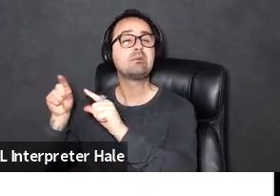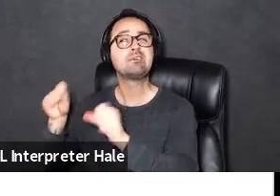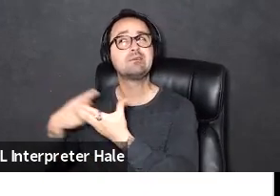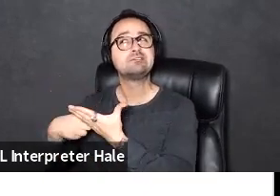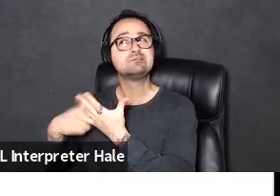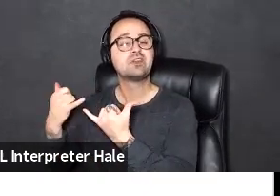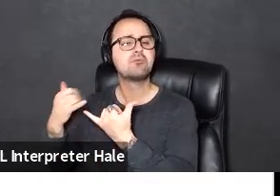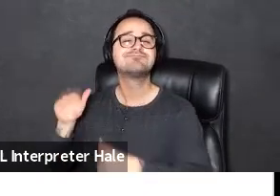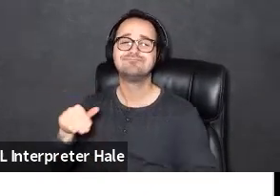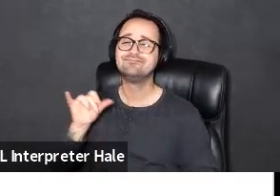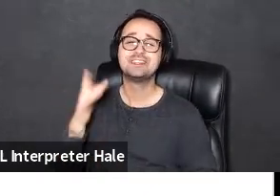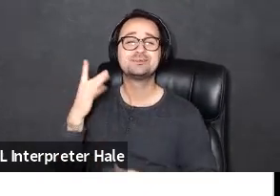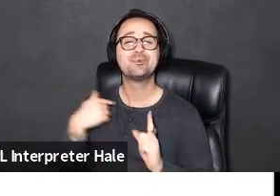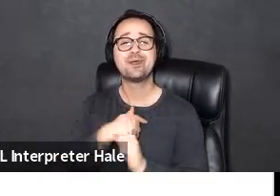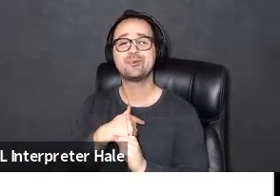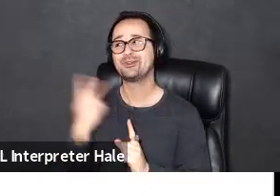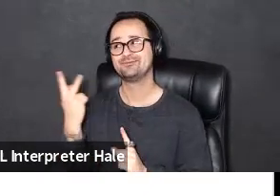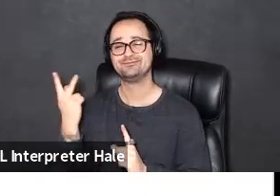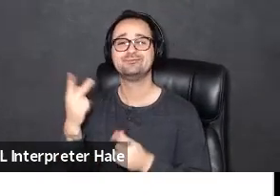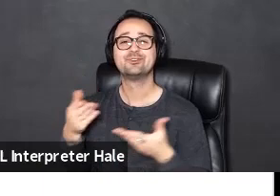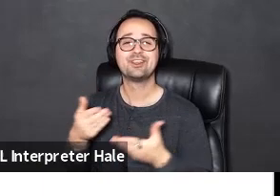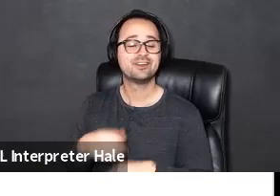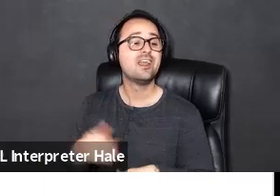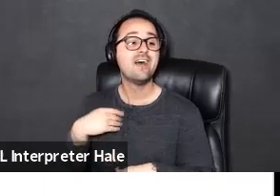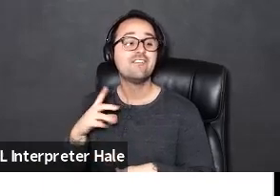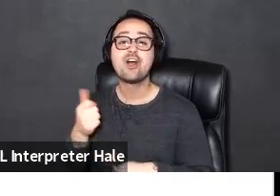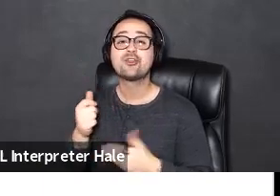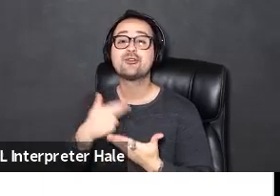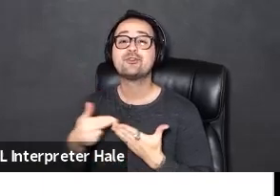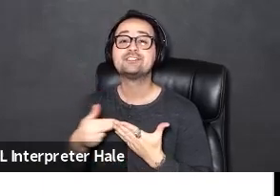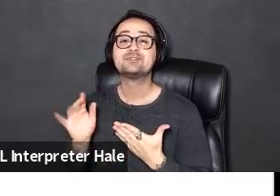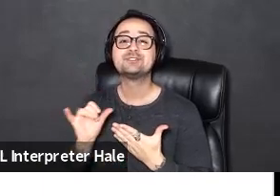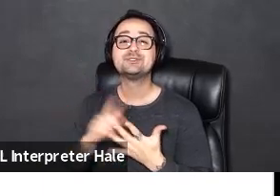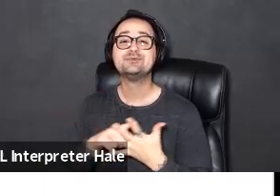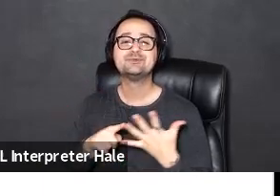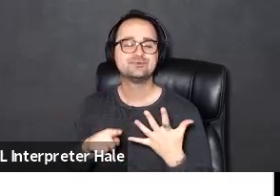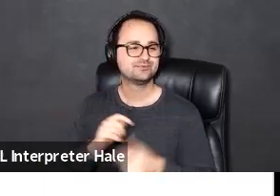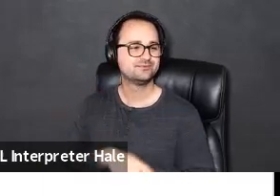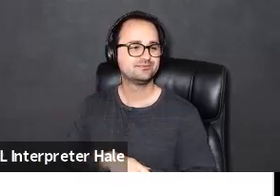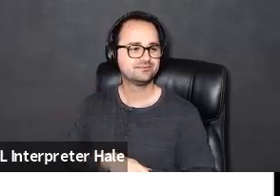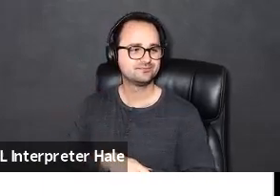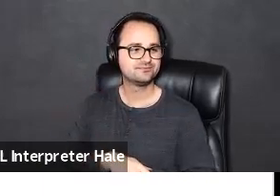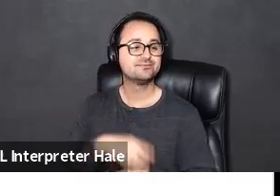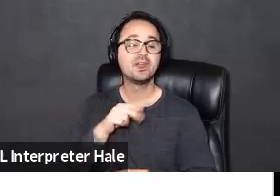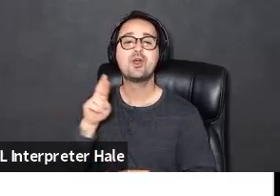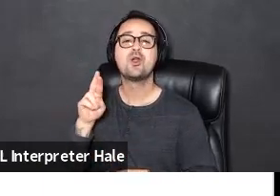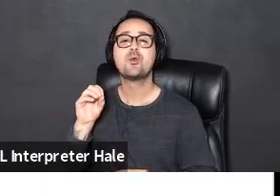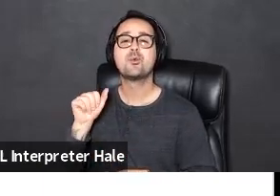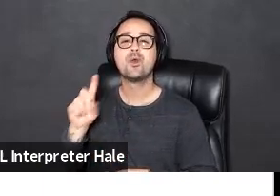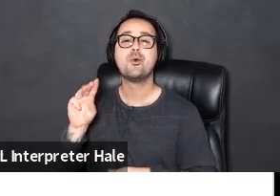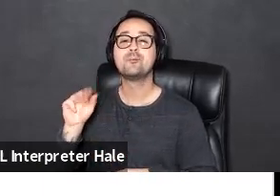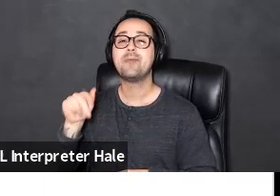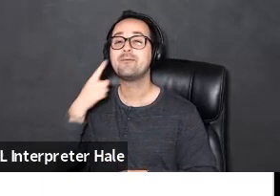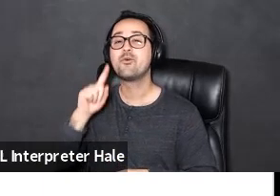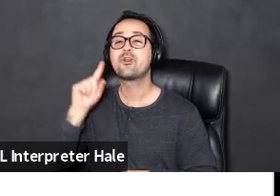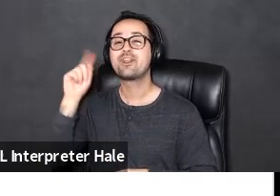you? That's why we're here. But I mentioned a couple of the other resources that we make available. One is the Roadmap to Government Benefits.